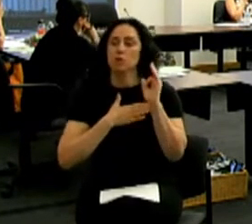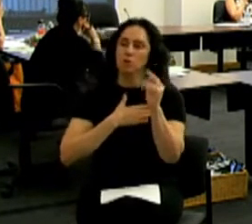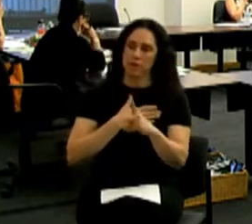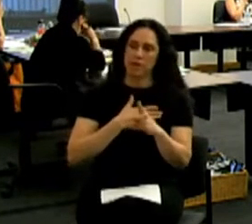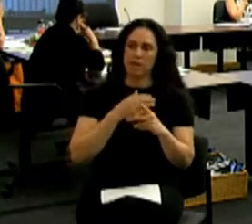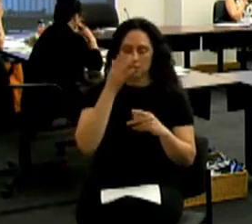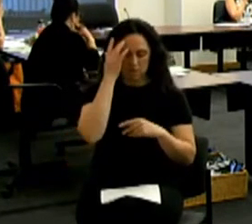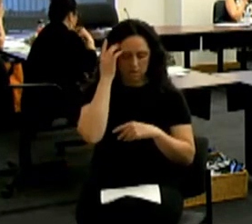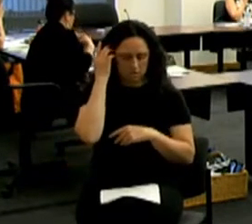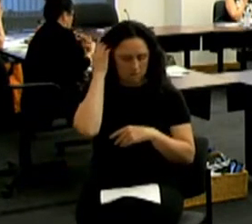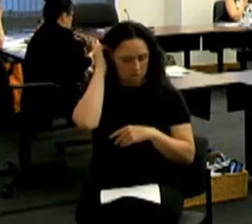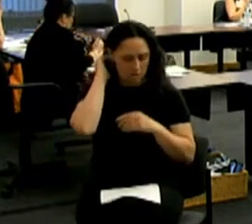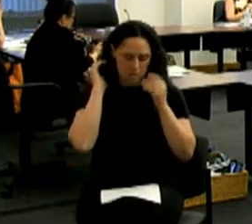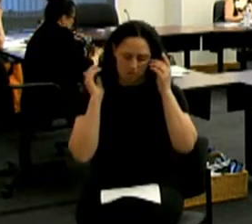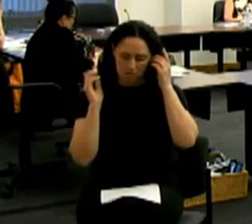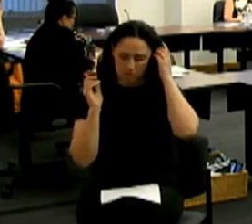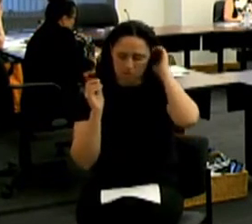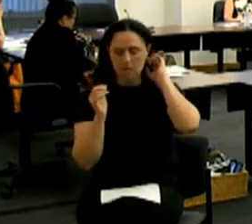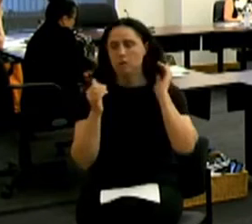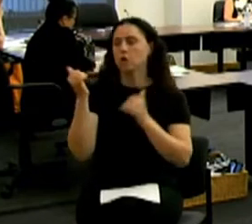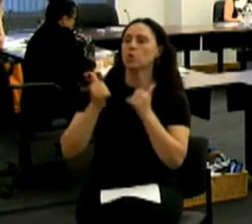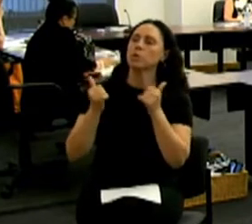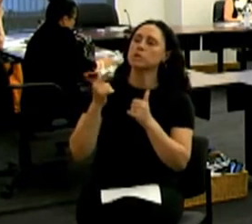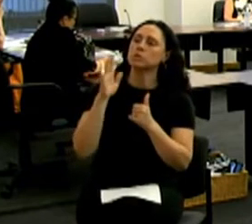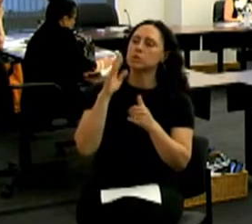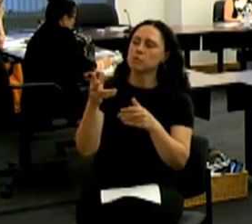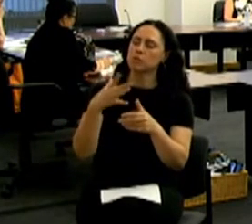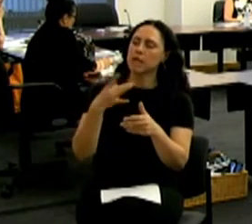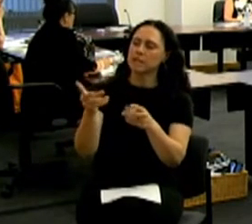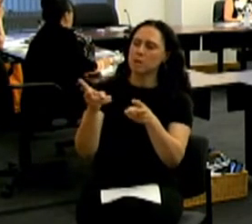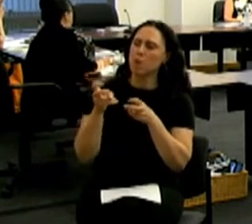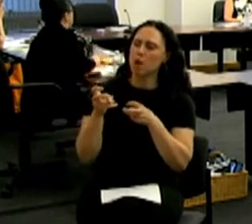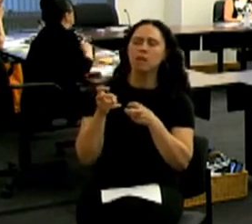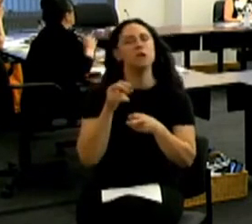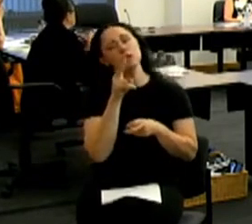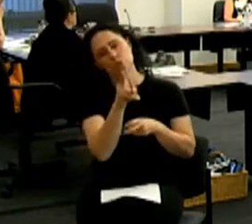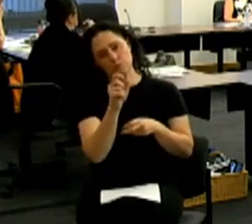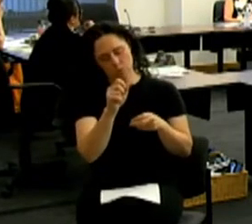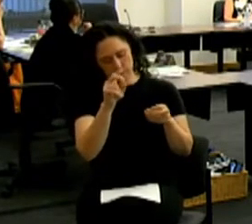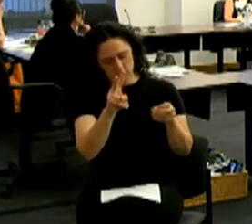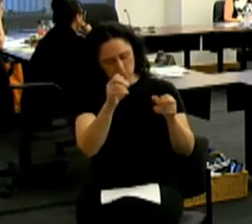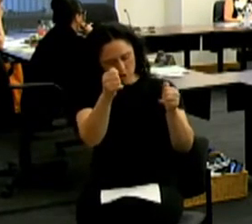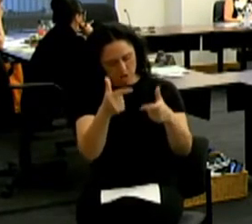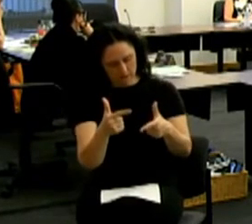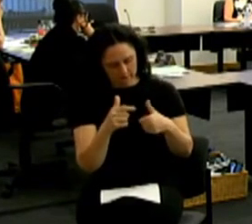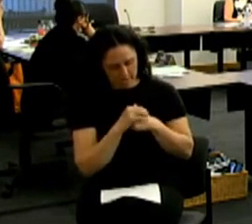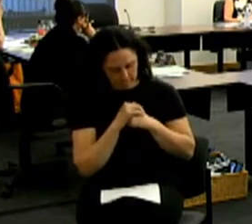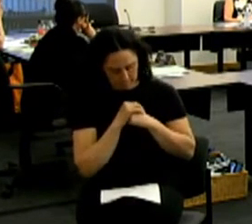Okay. Which one would you like to? I'd like to, 2.2, all of it.